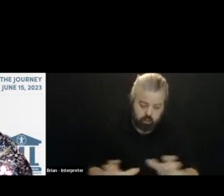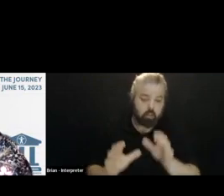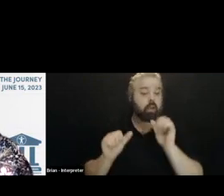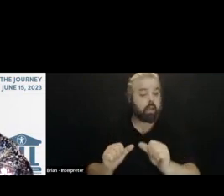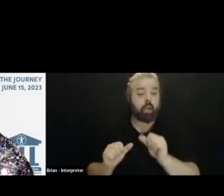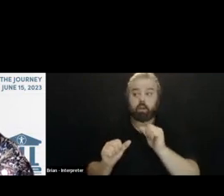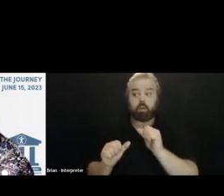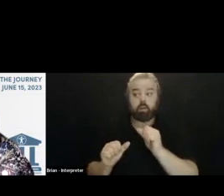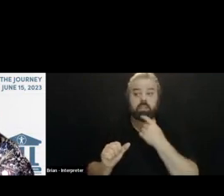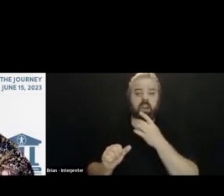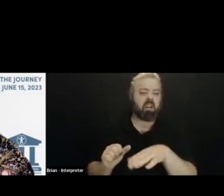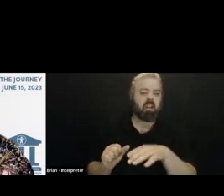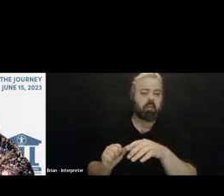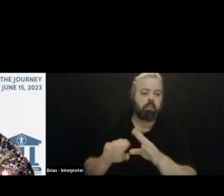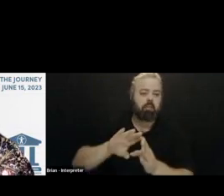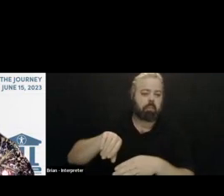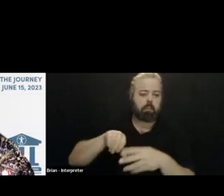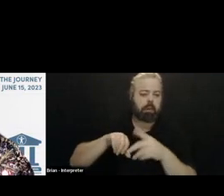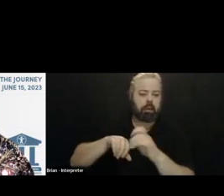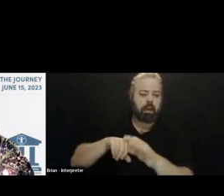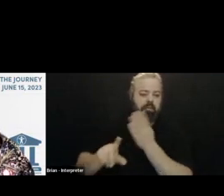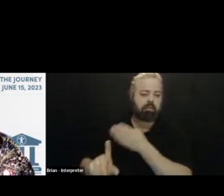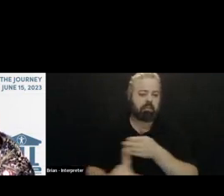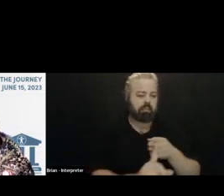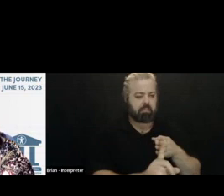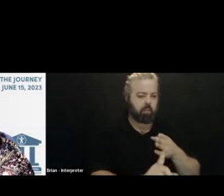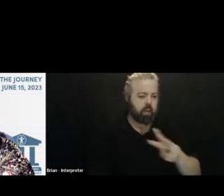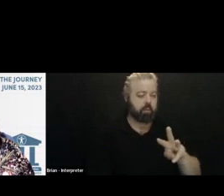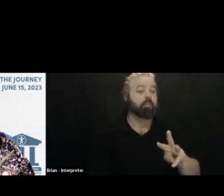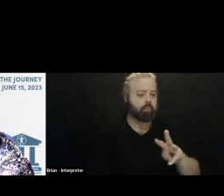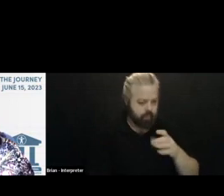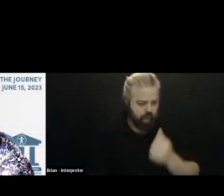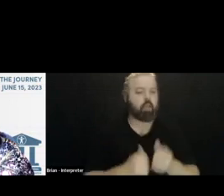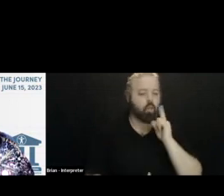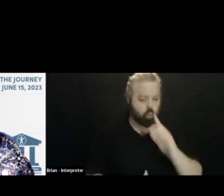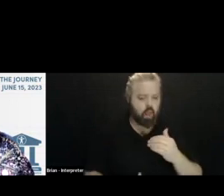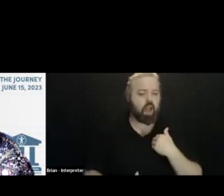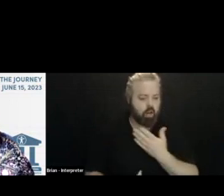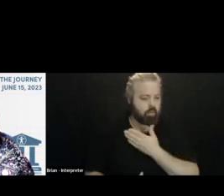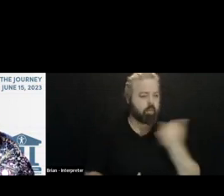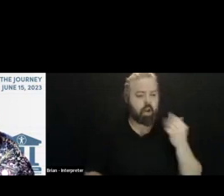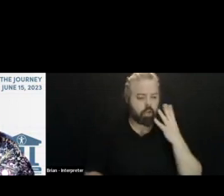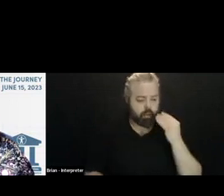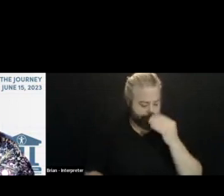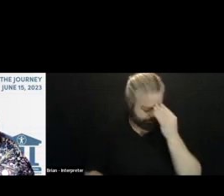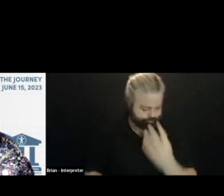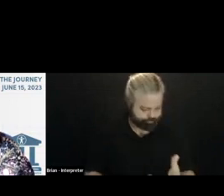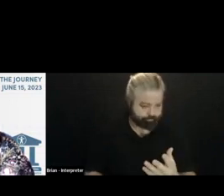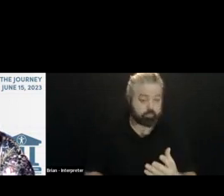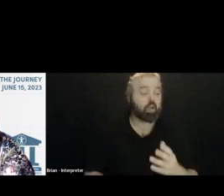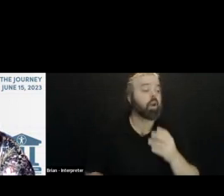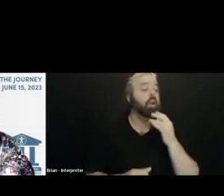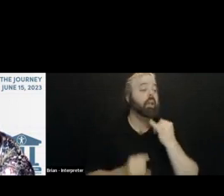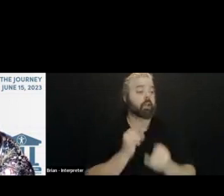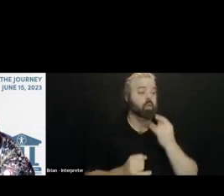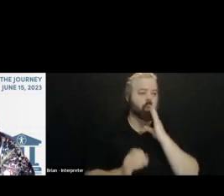Everybody will have a better experience if you do. Last but not least, this will take half a second. I just want to show Canvas.